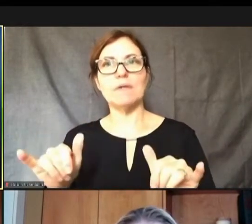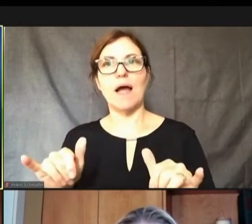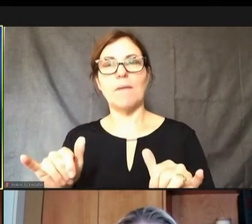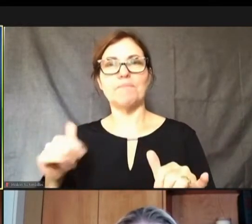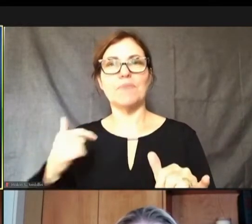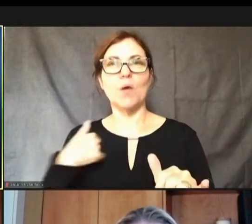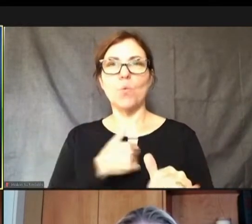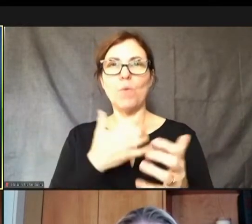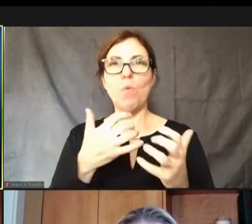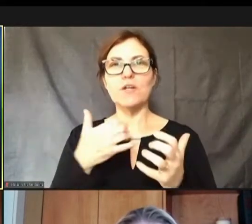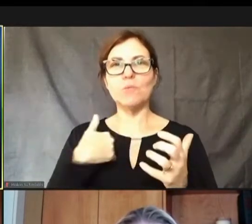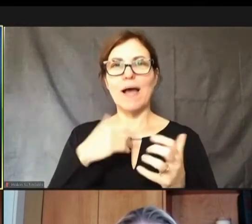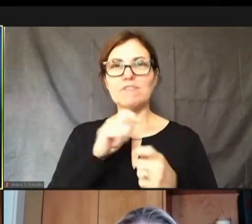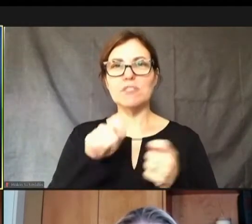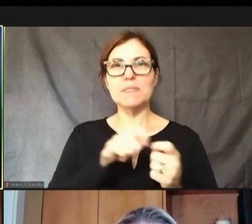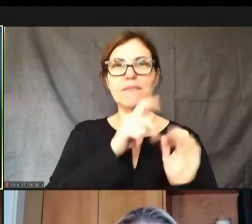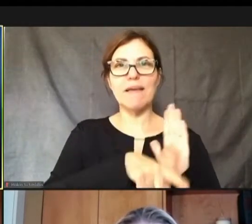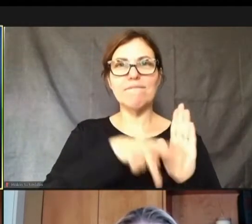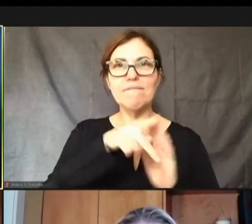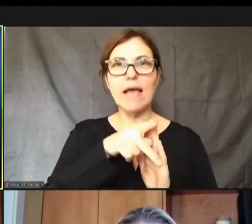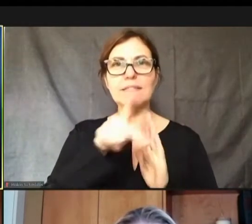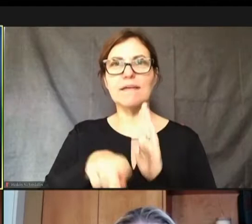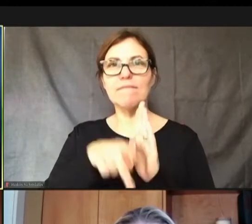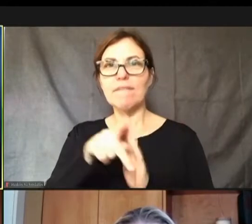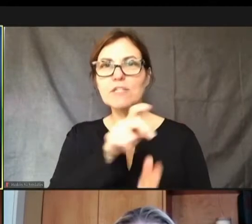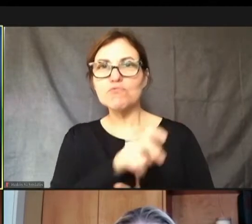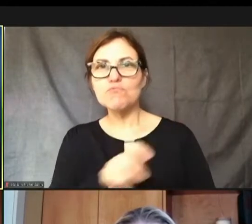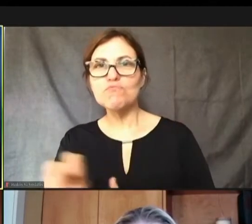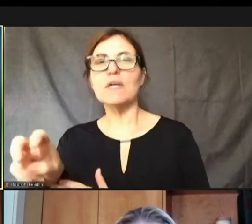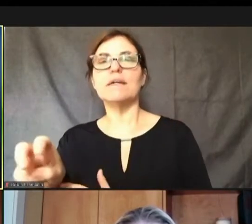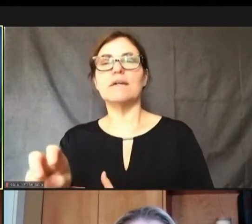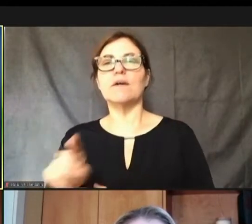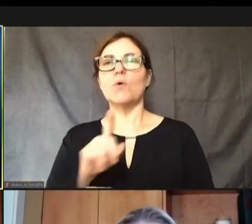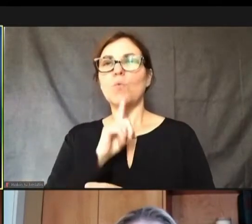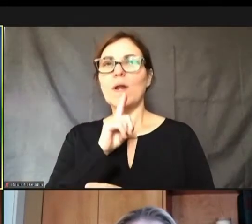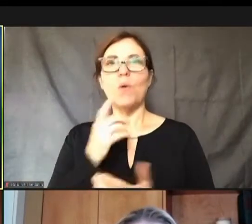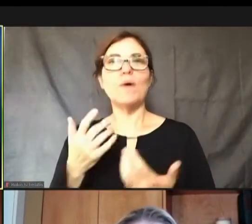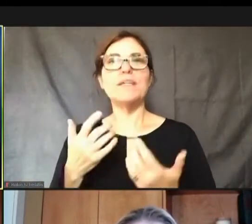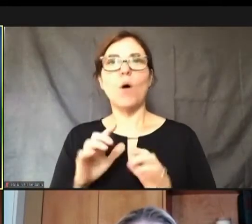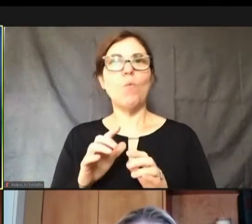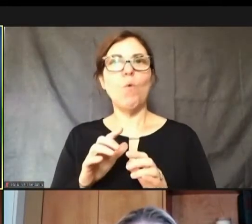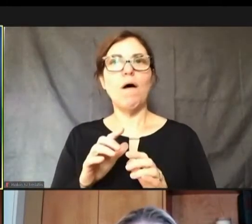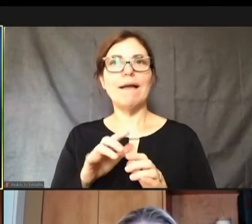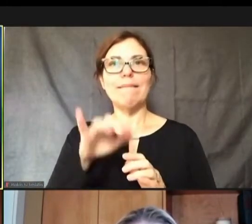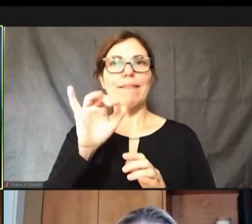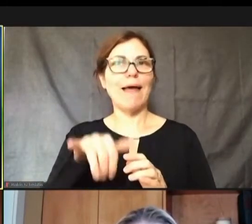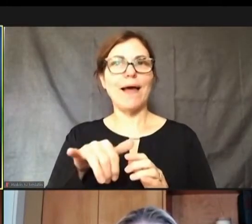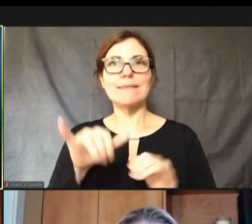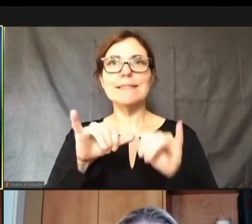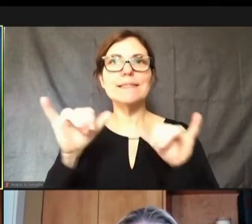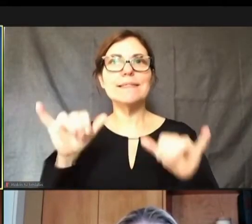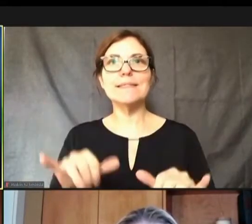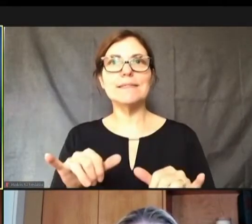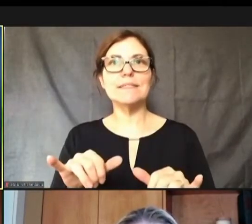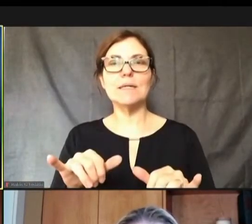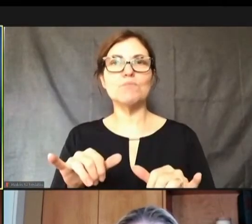in. Also, so it doesn't all reach the end of its useful life in the same time period as well. You do want to bleed that in.